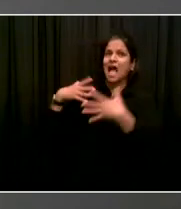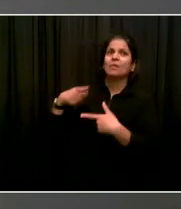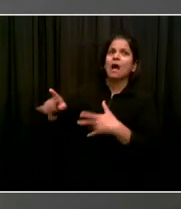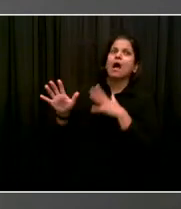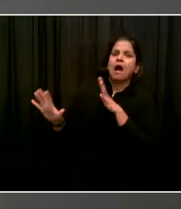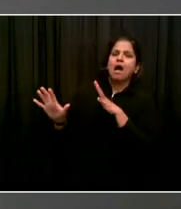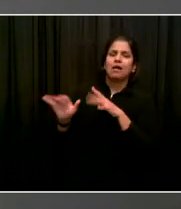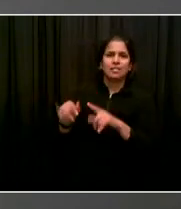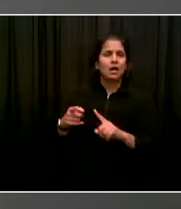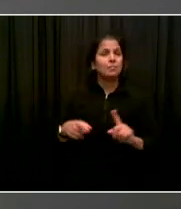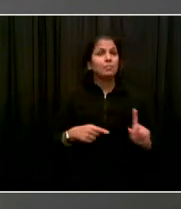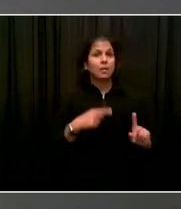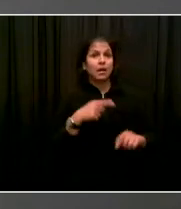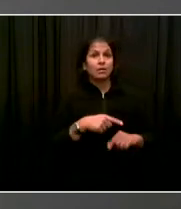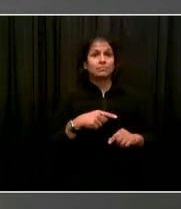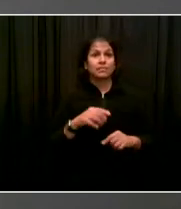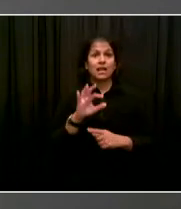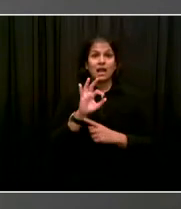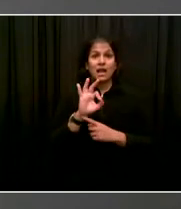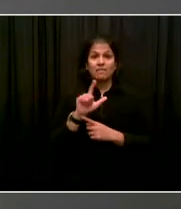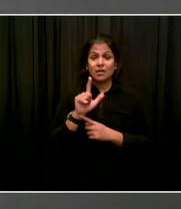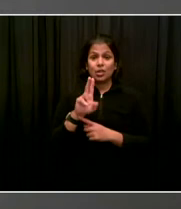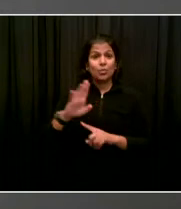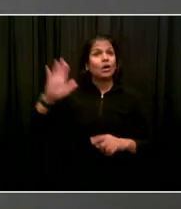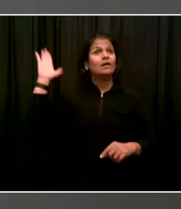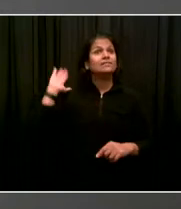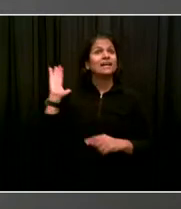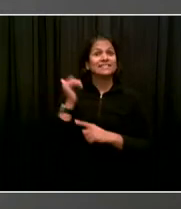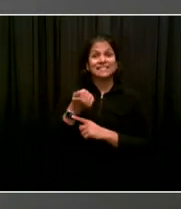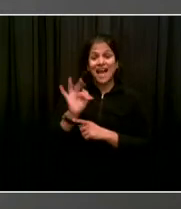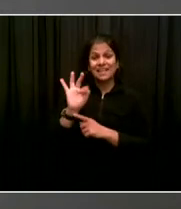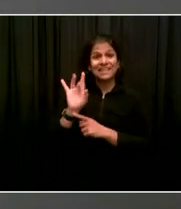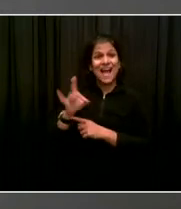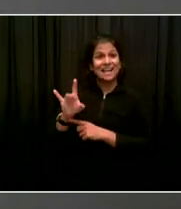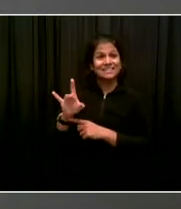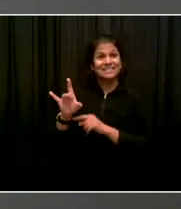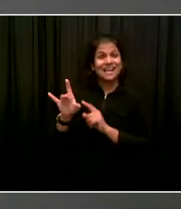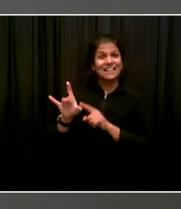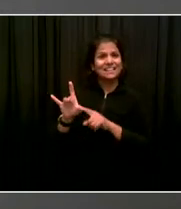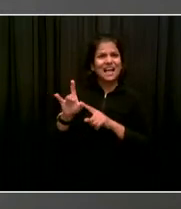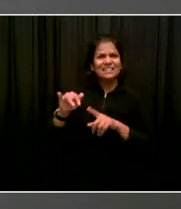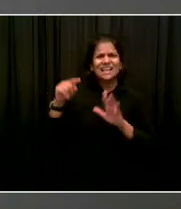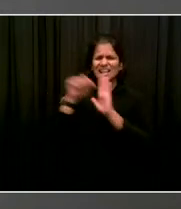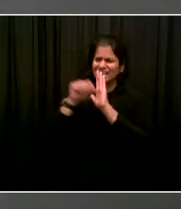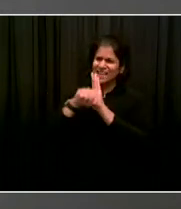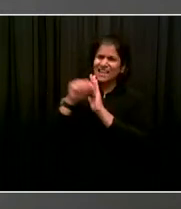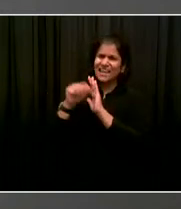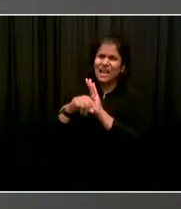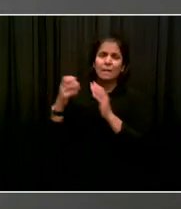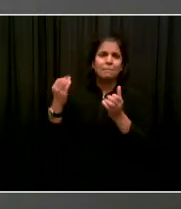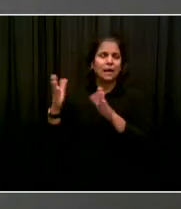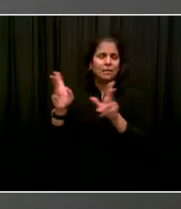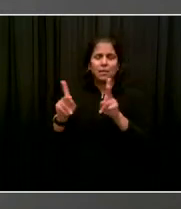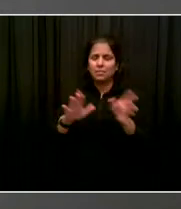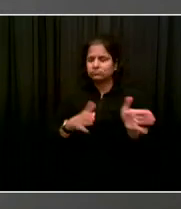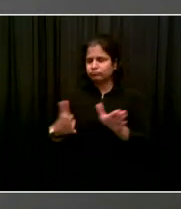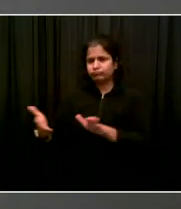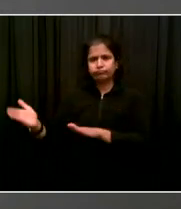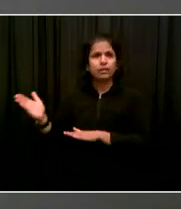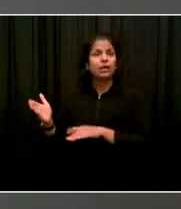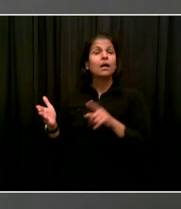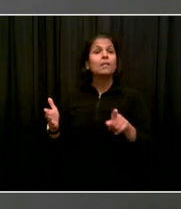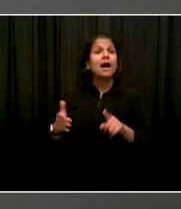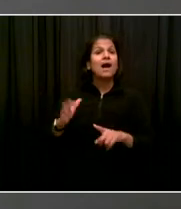That same virus is still circulating, and now it is not a harmful virus in the vast majority